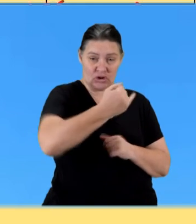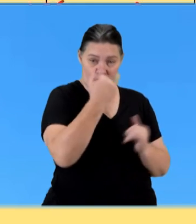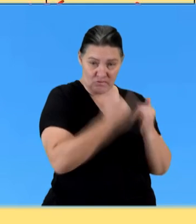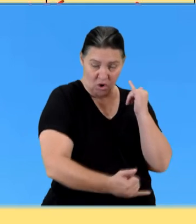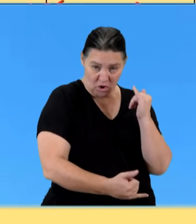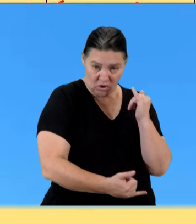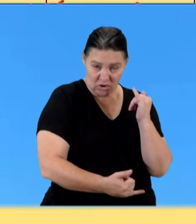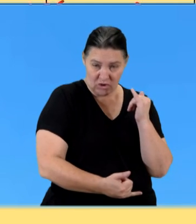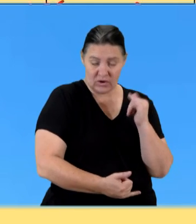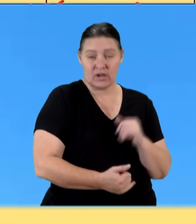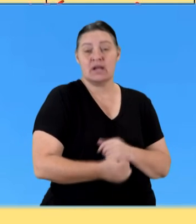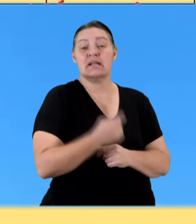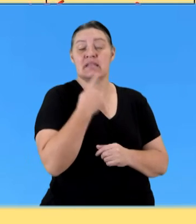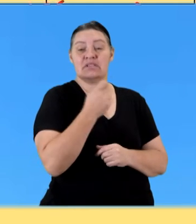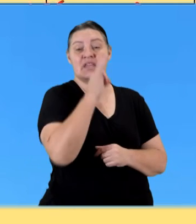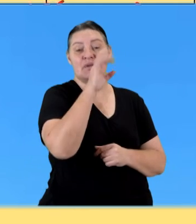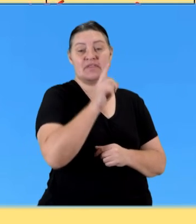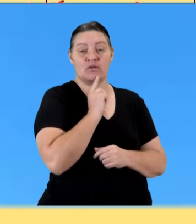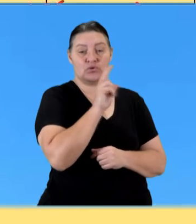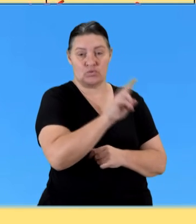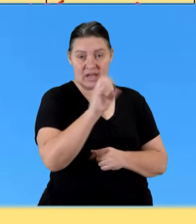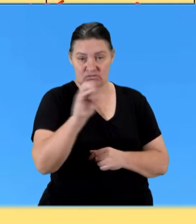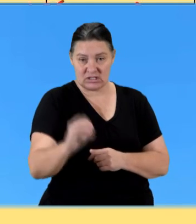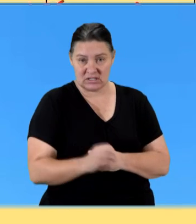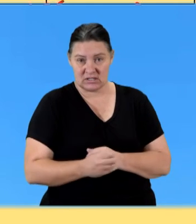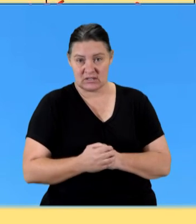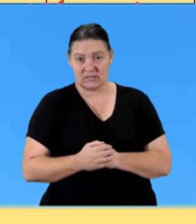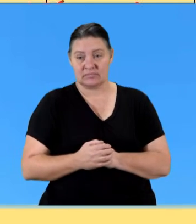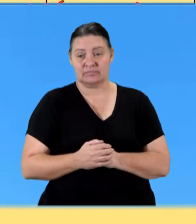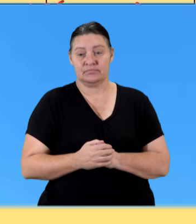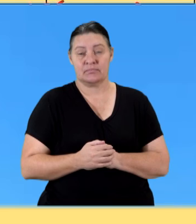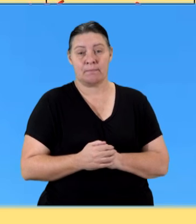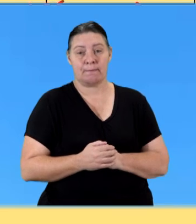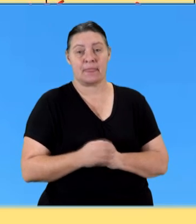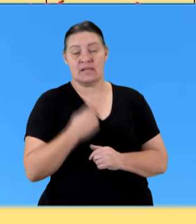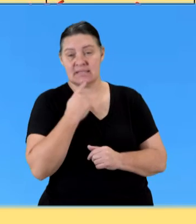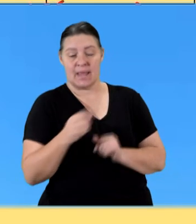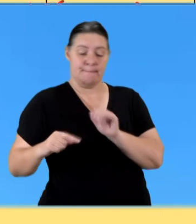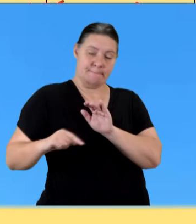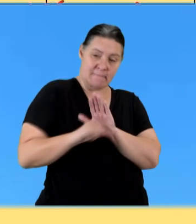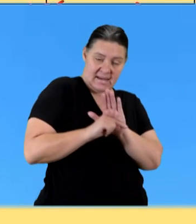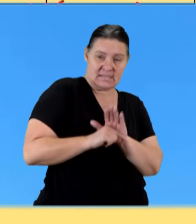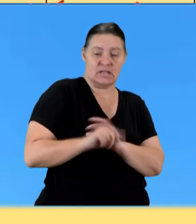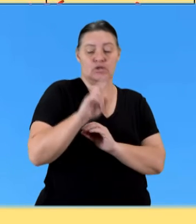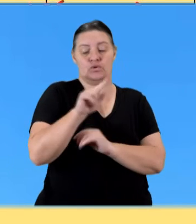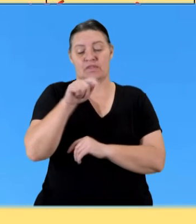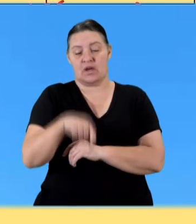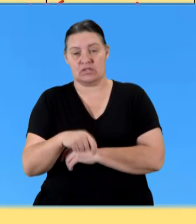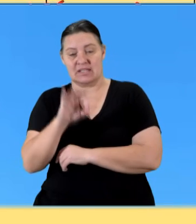I want you now to punch and you say 3,200, and then you say